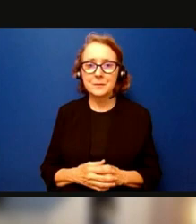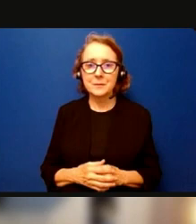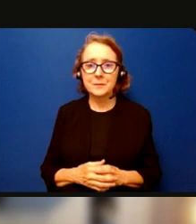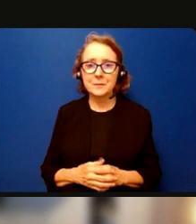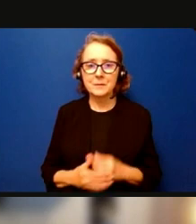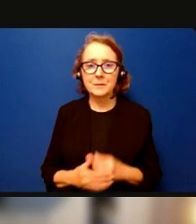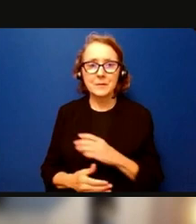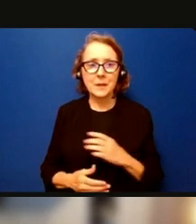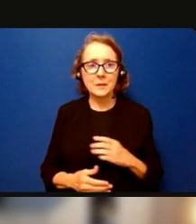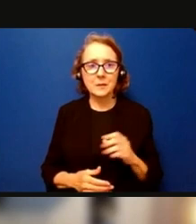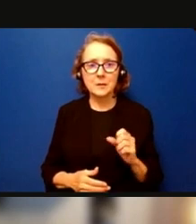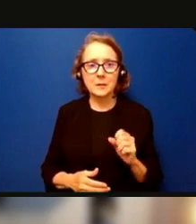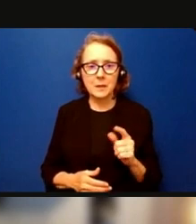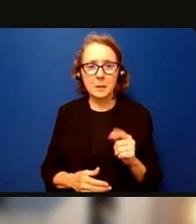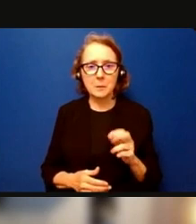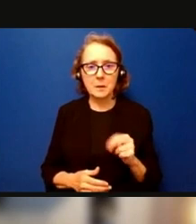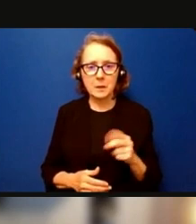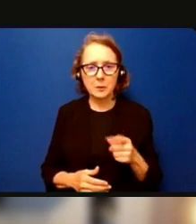Councilor Stapleton, do you have a motion?